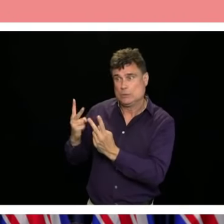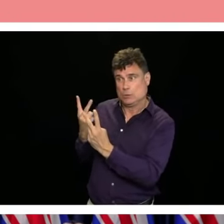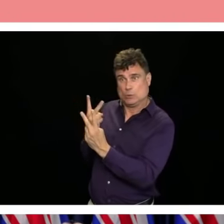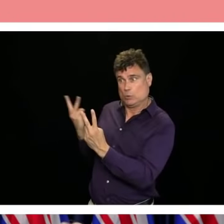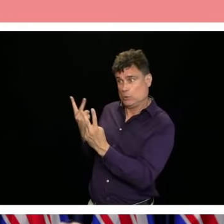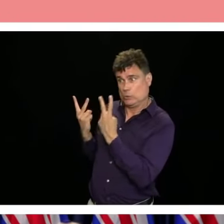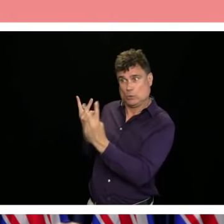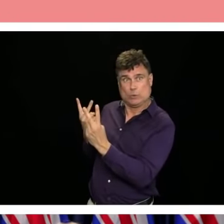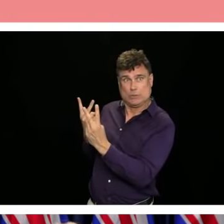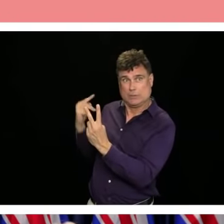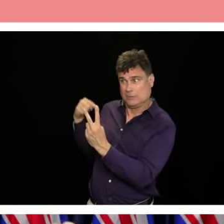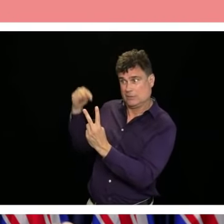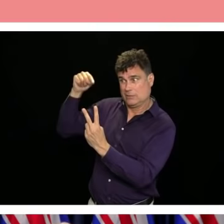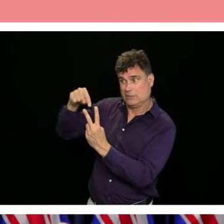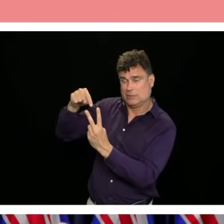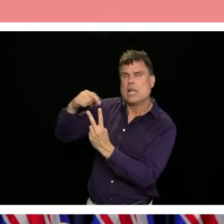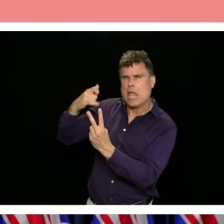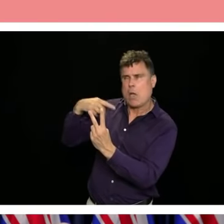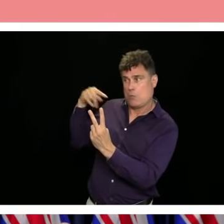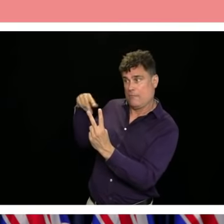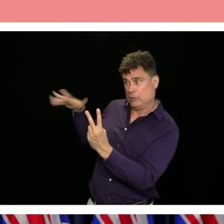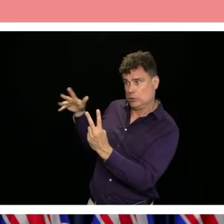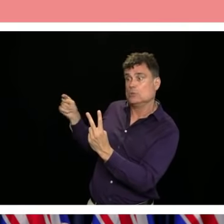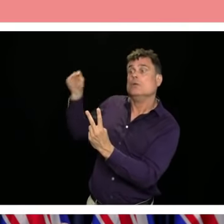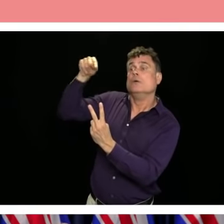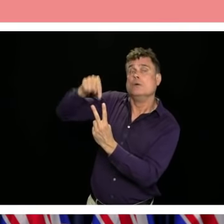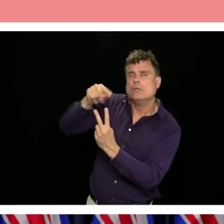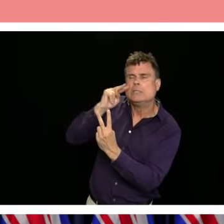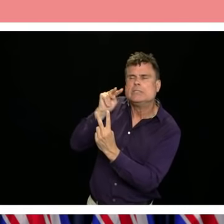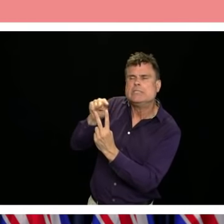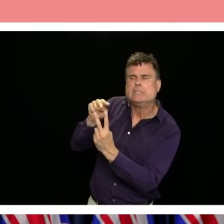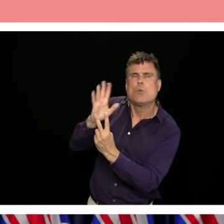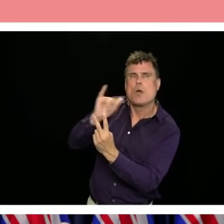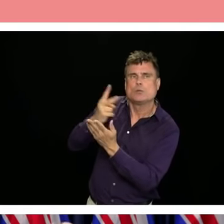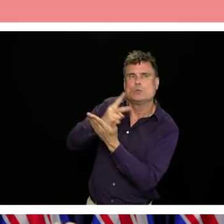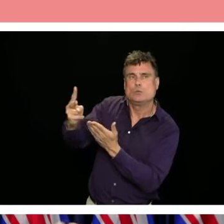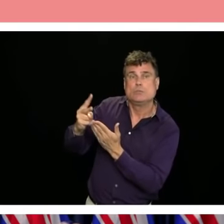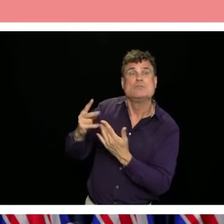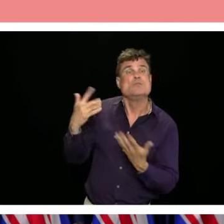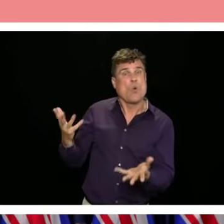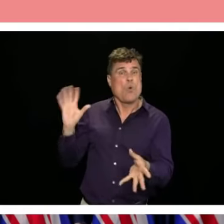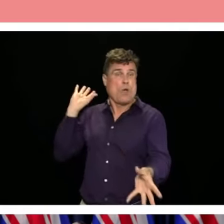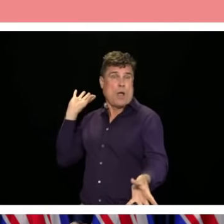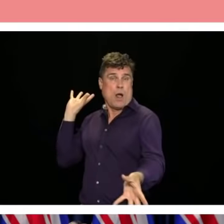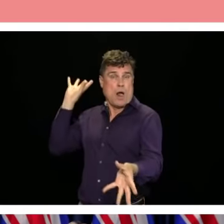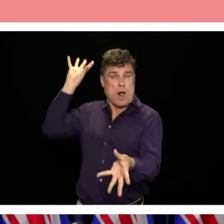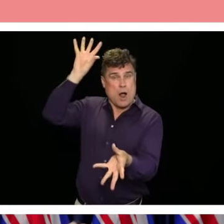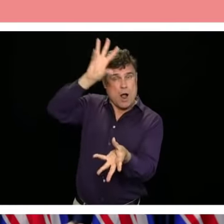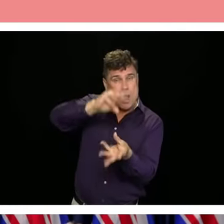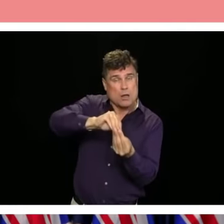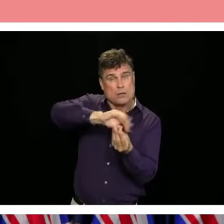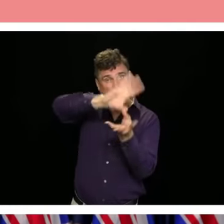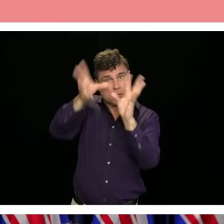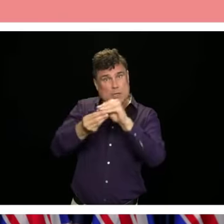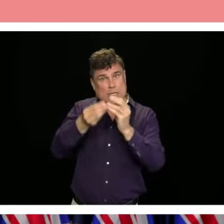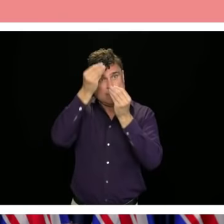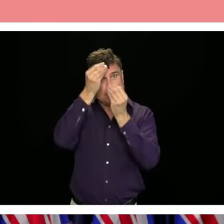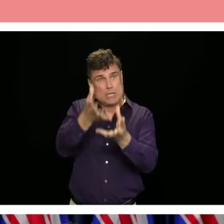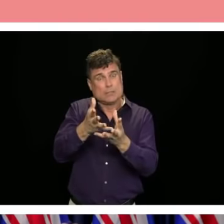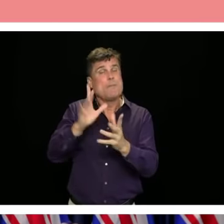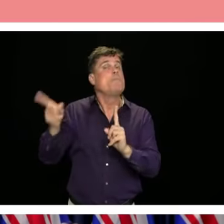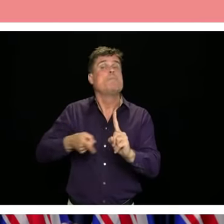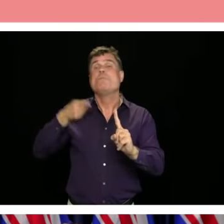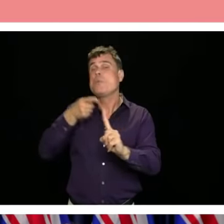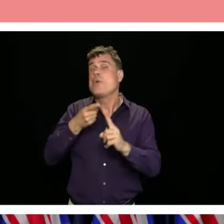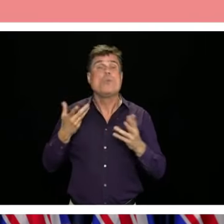over the second incubation period since our restart. And this is the data that will guide us to when we can move into